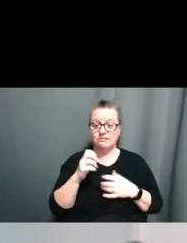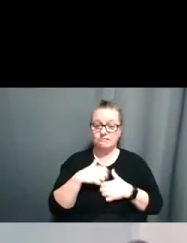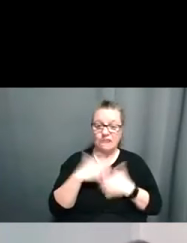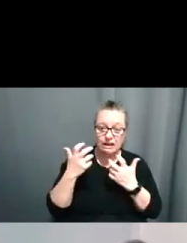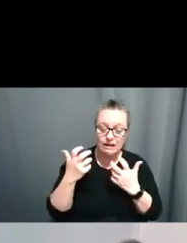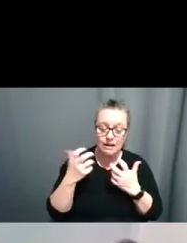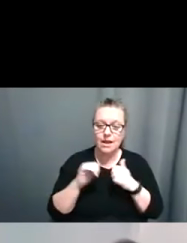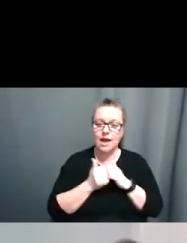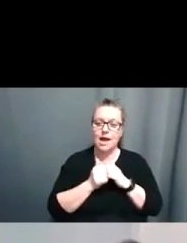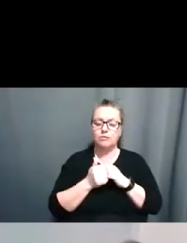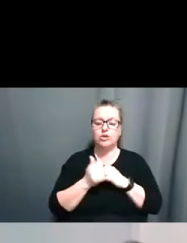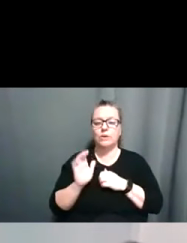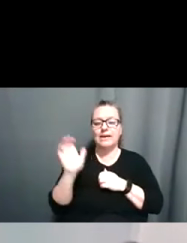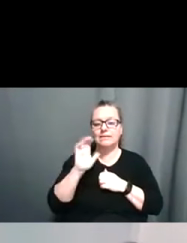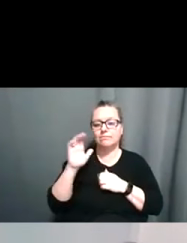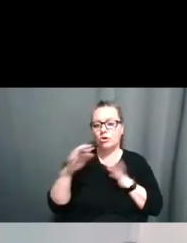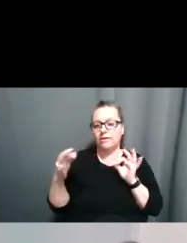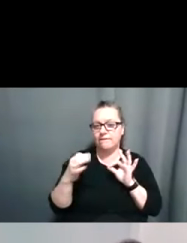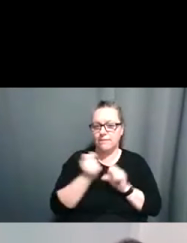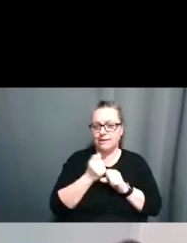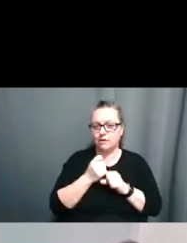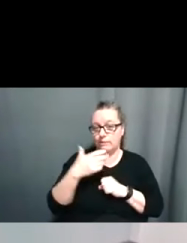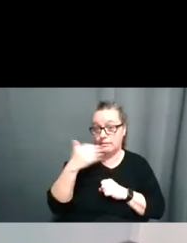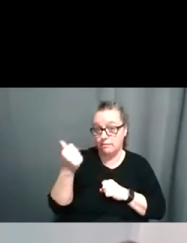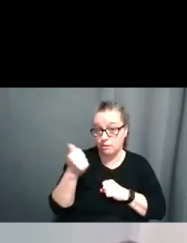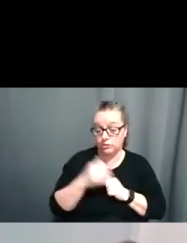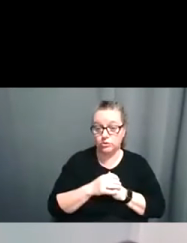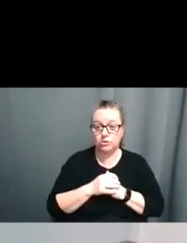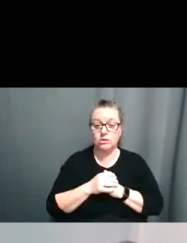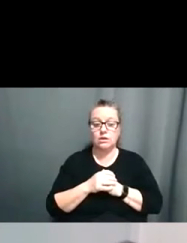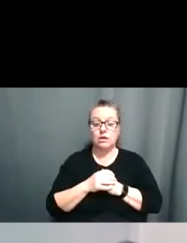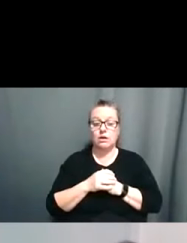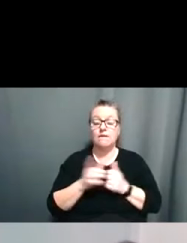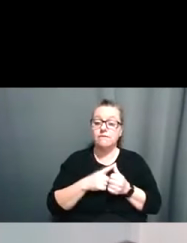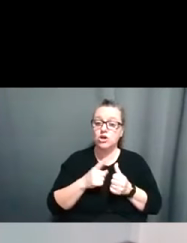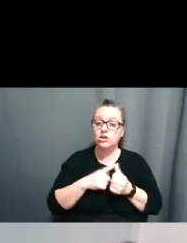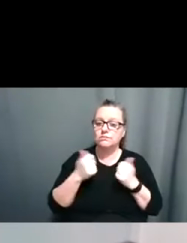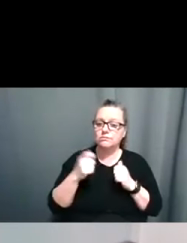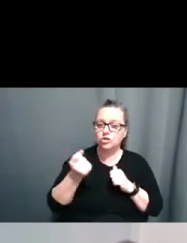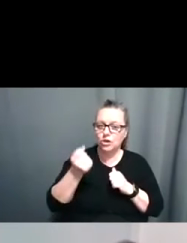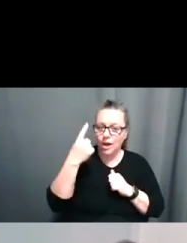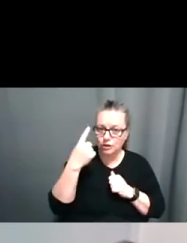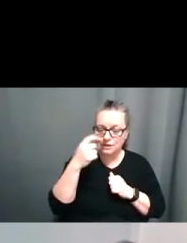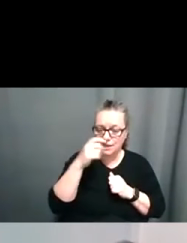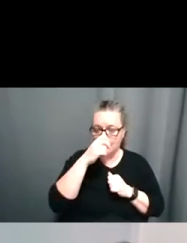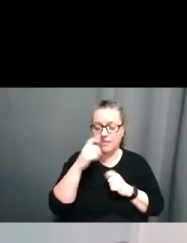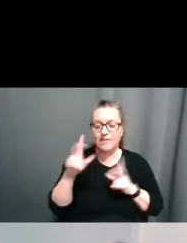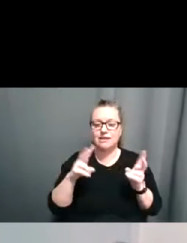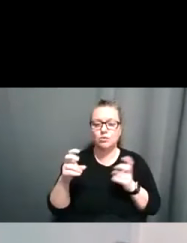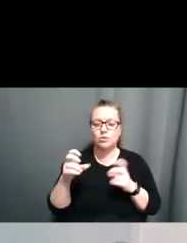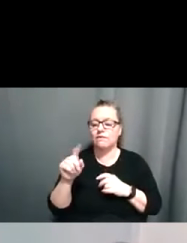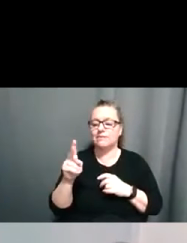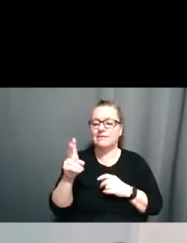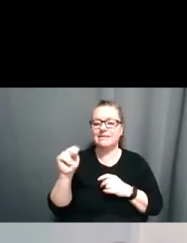How do you explore their feedback to make the most of it? Seek first to understand is a quote from the late, great Stephen Covey. And if